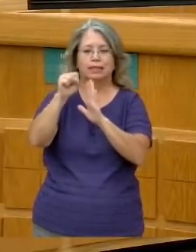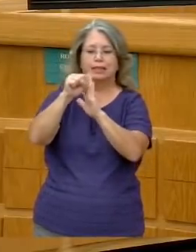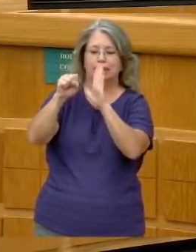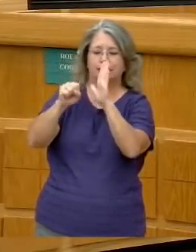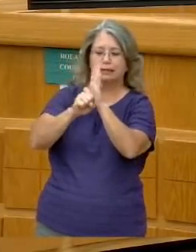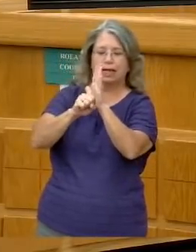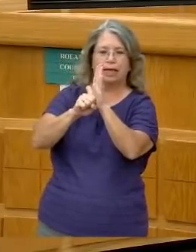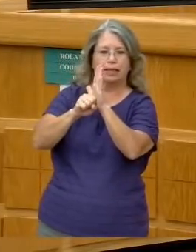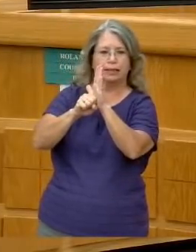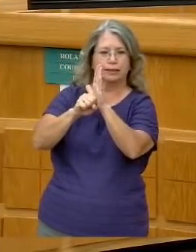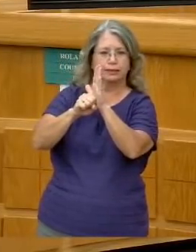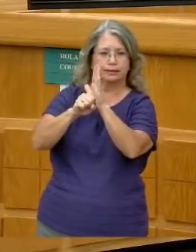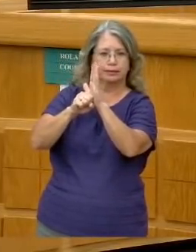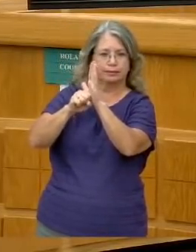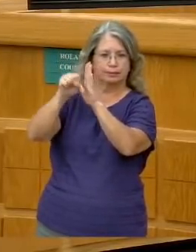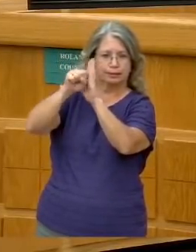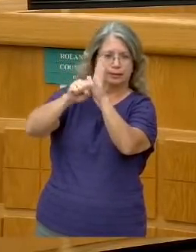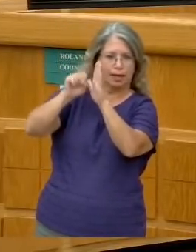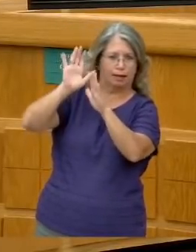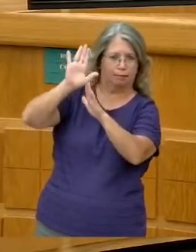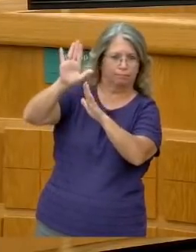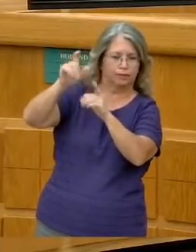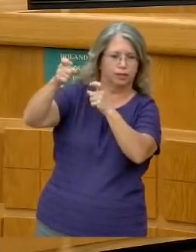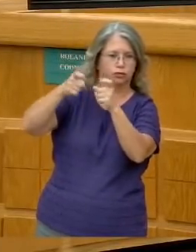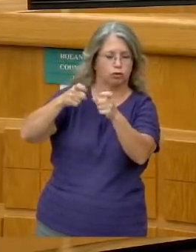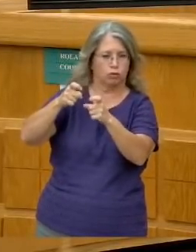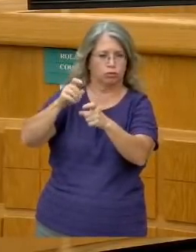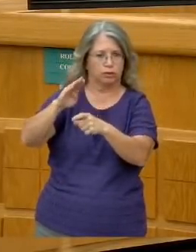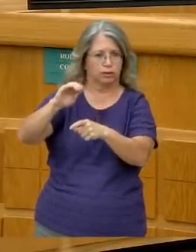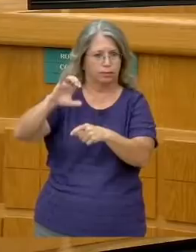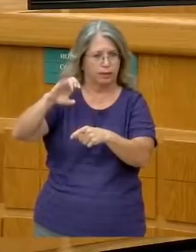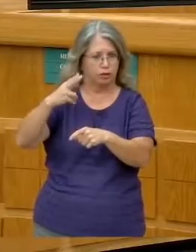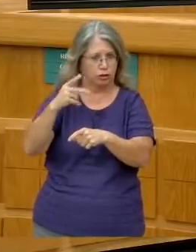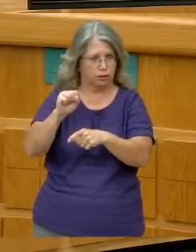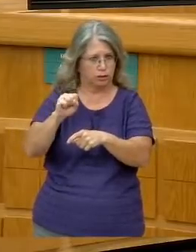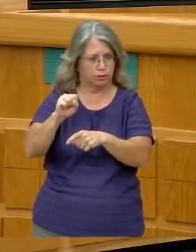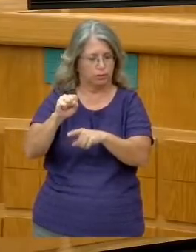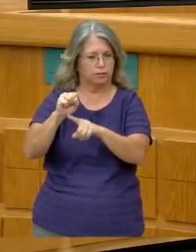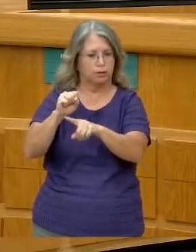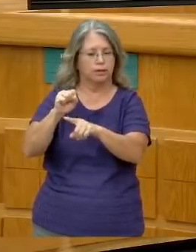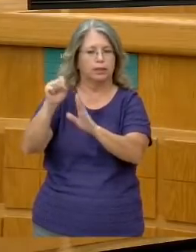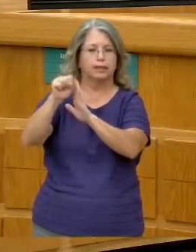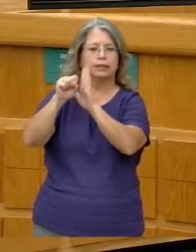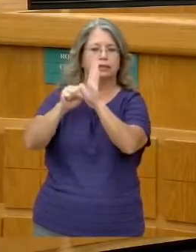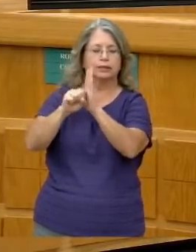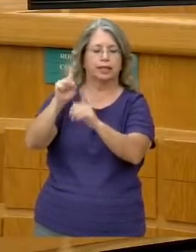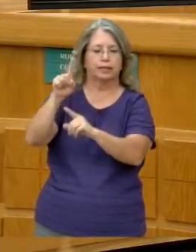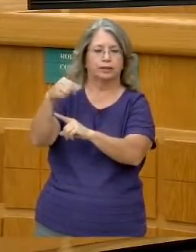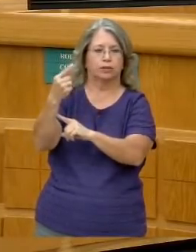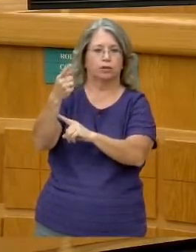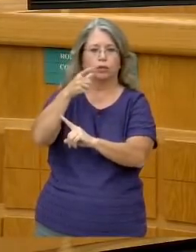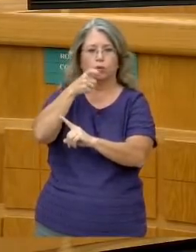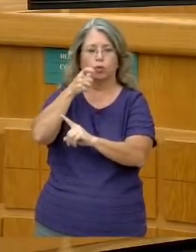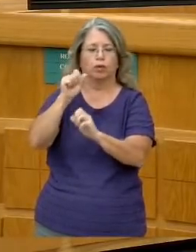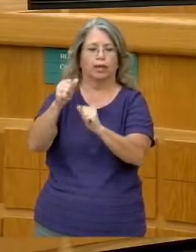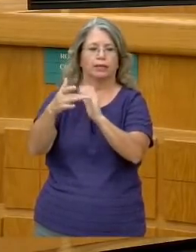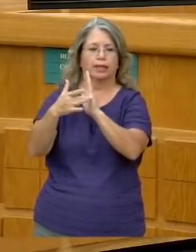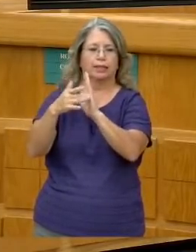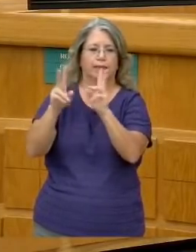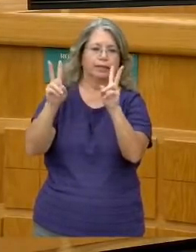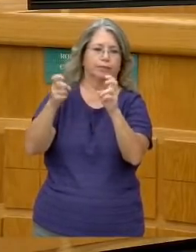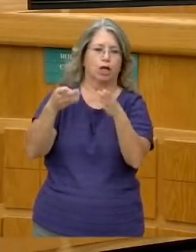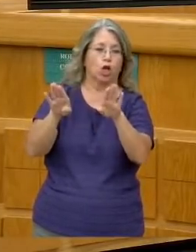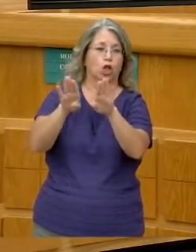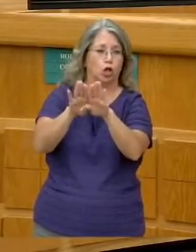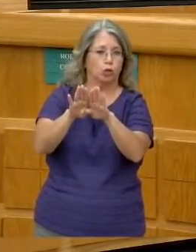the beaches. It's in the state constitution. The state is the only one that can technically close the beaches. We can't. The